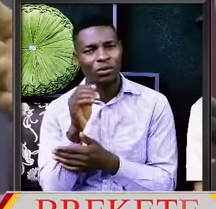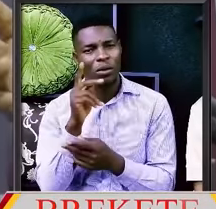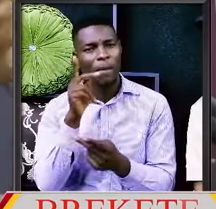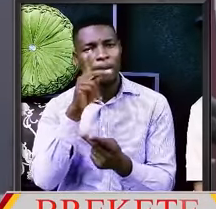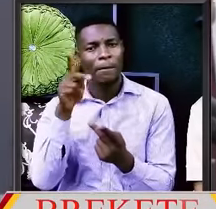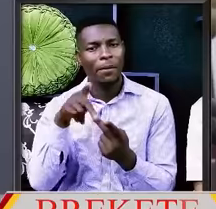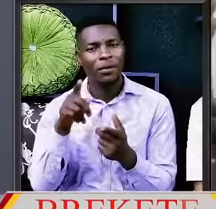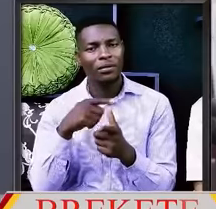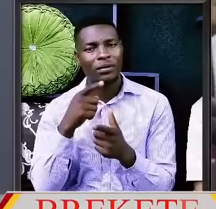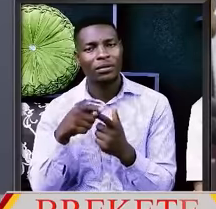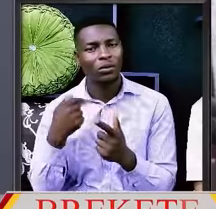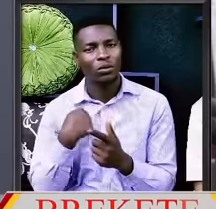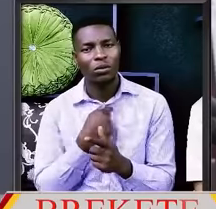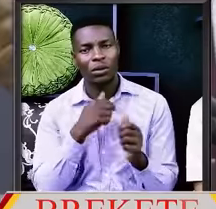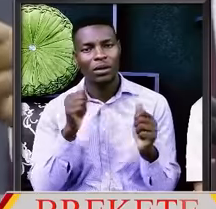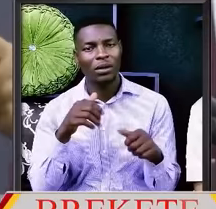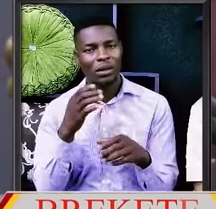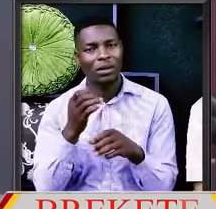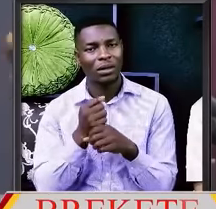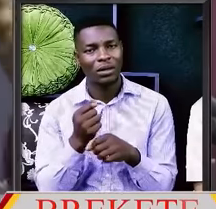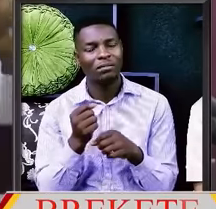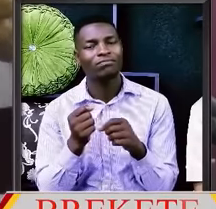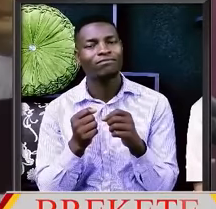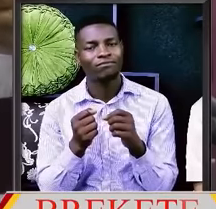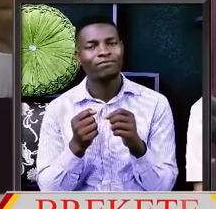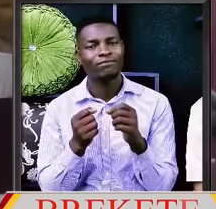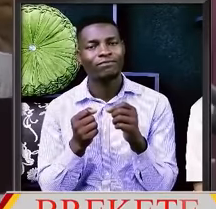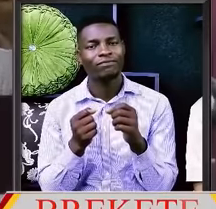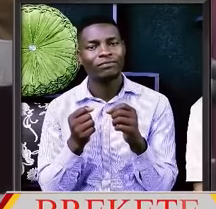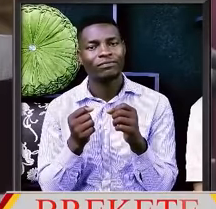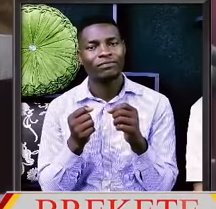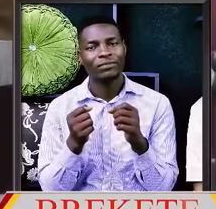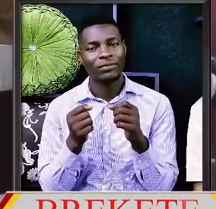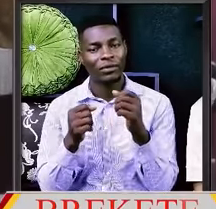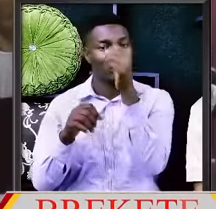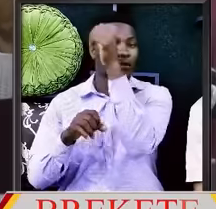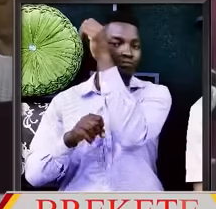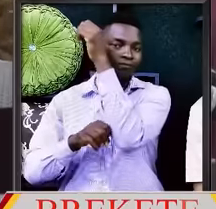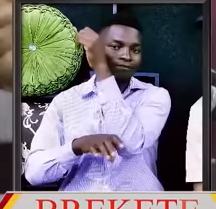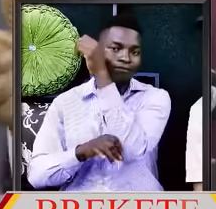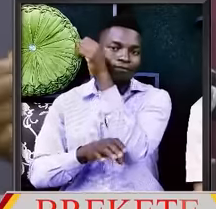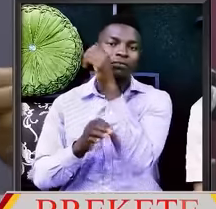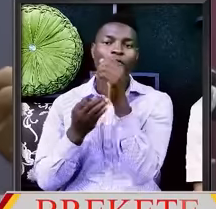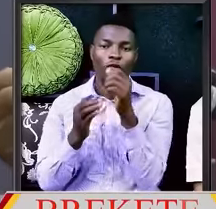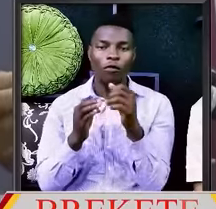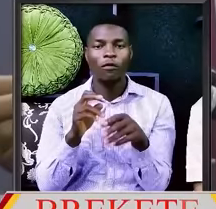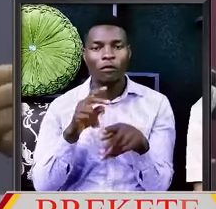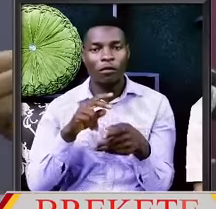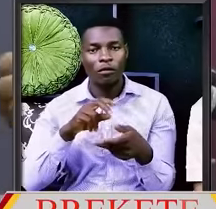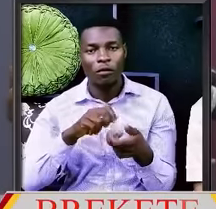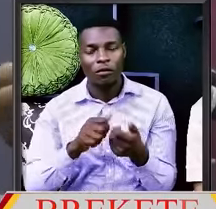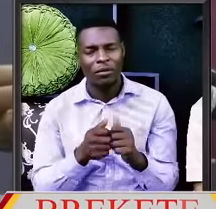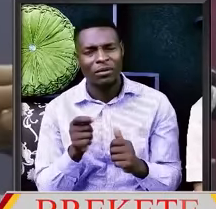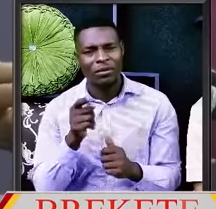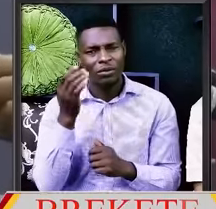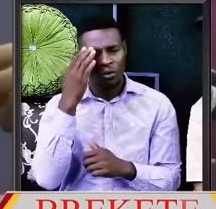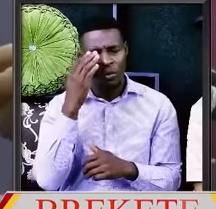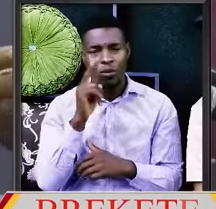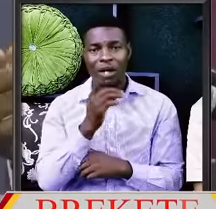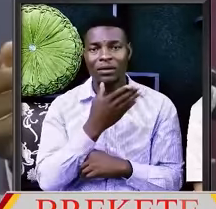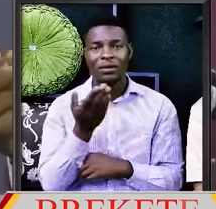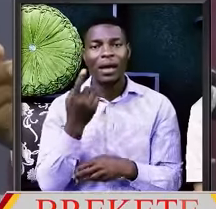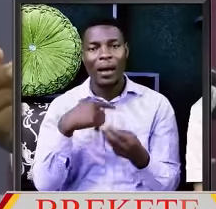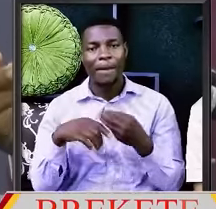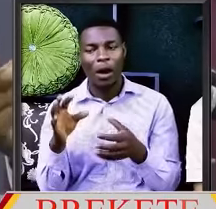get to the root of the problem. Okay, you know one thing with mediation, but. Thank you. You know, yes, sir. As a fellow of